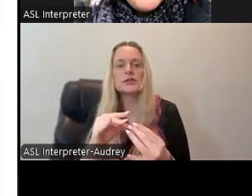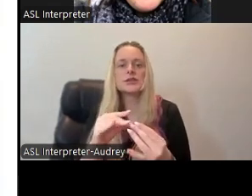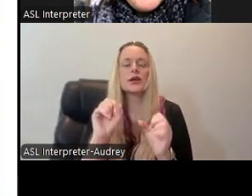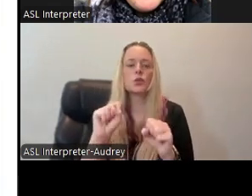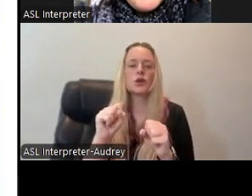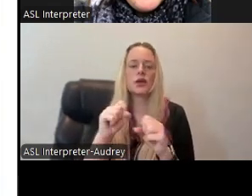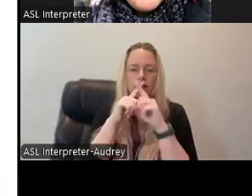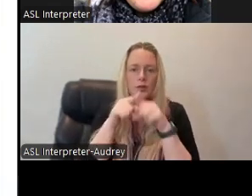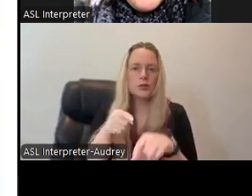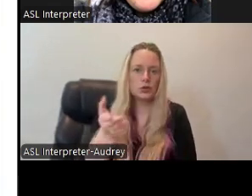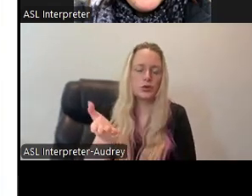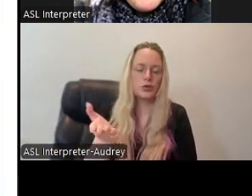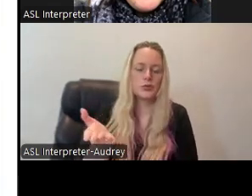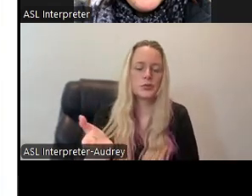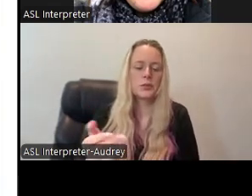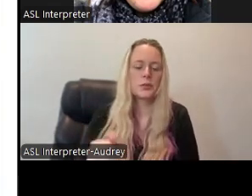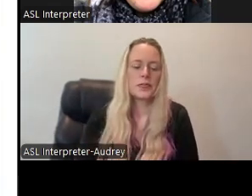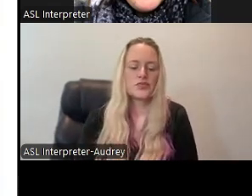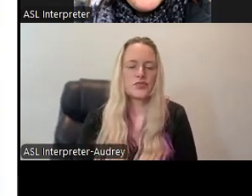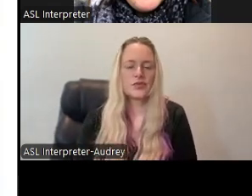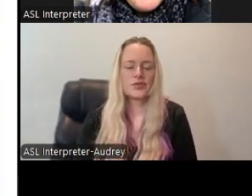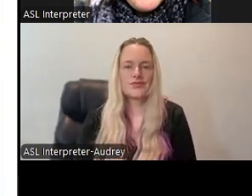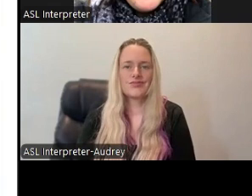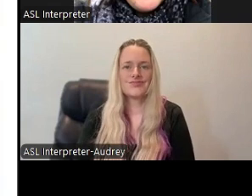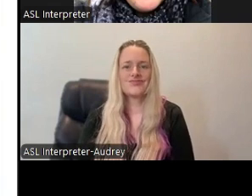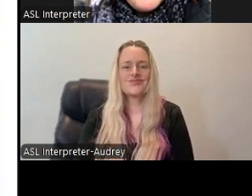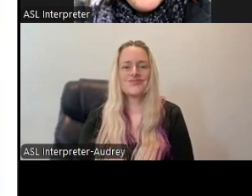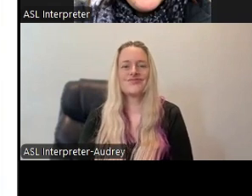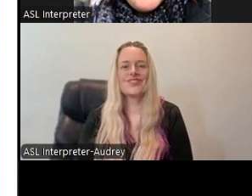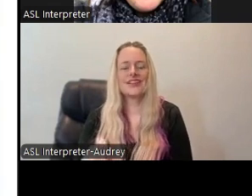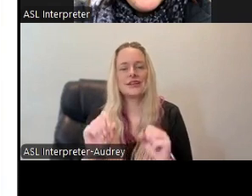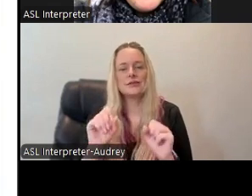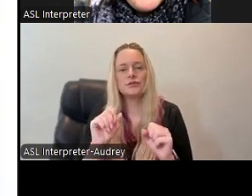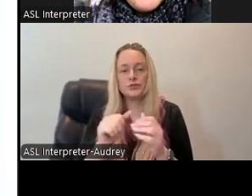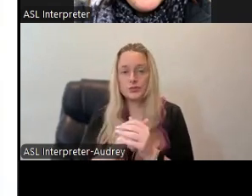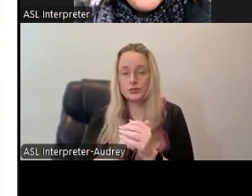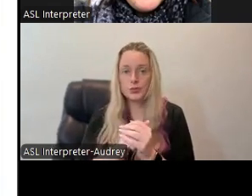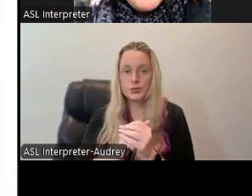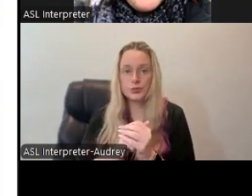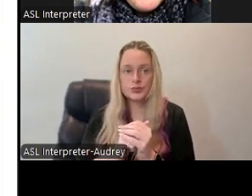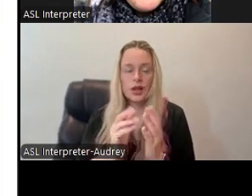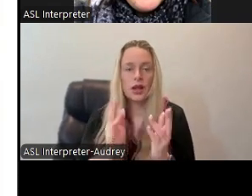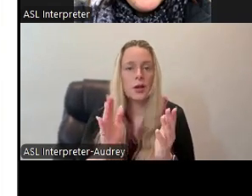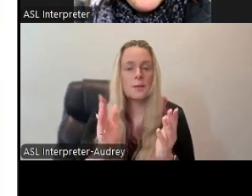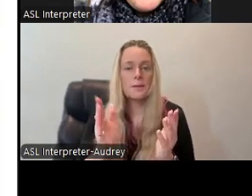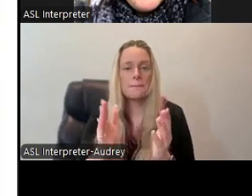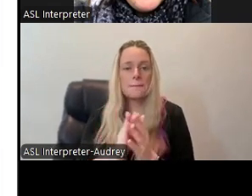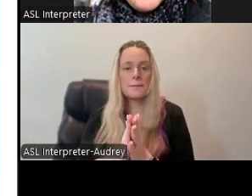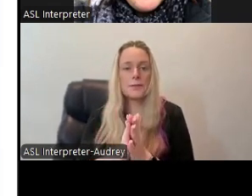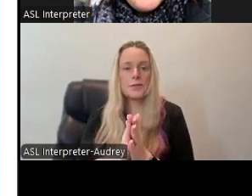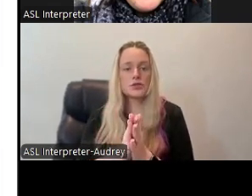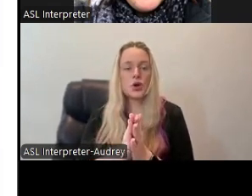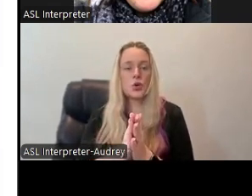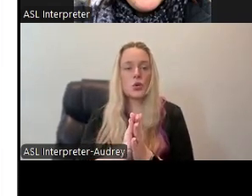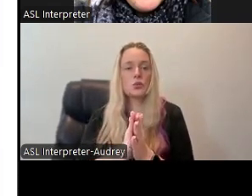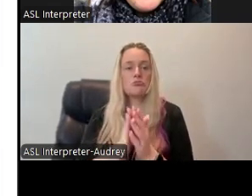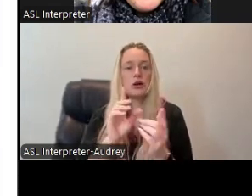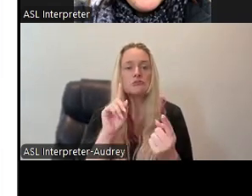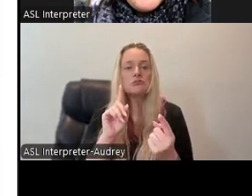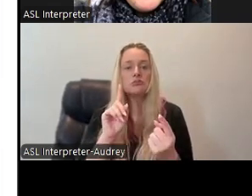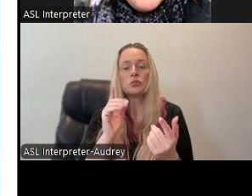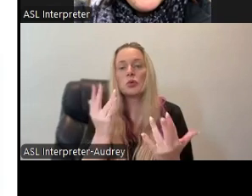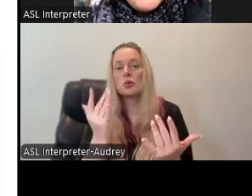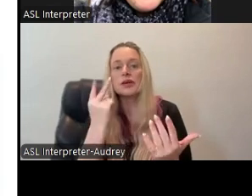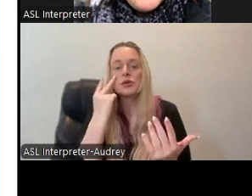you off your phone number. When you hear that, you can unmute yourself. In the interim, waiting to see if